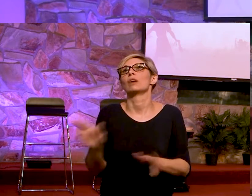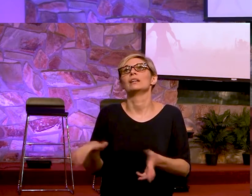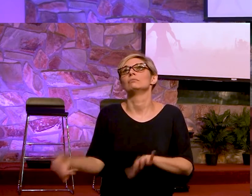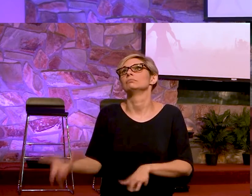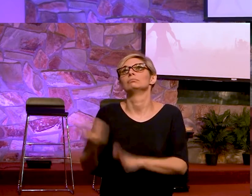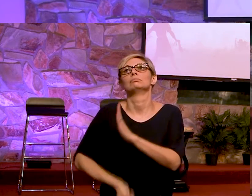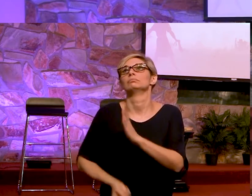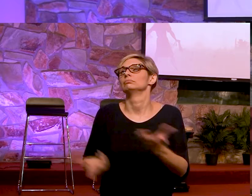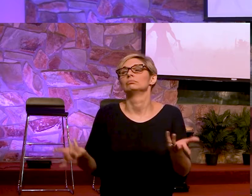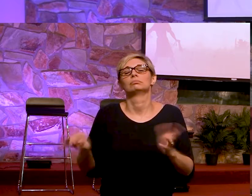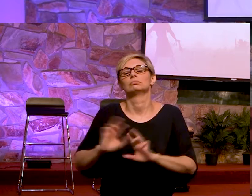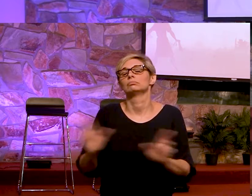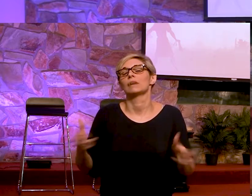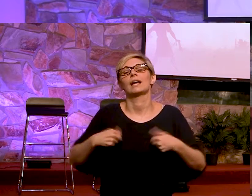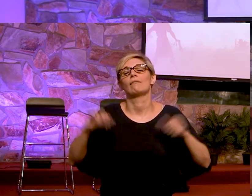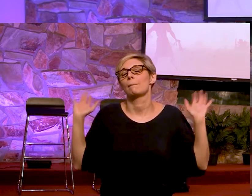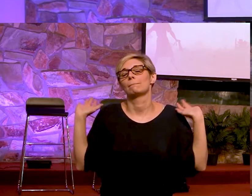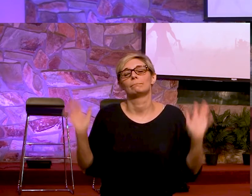up, God.